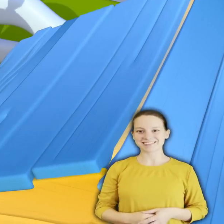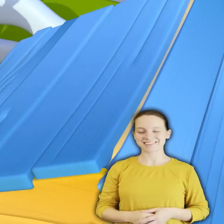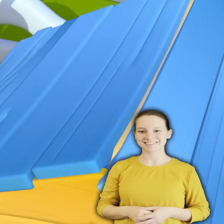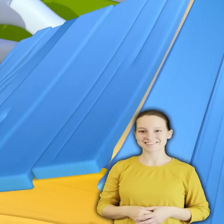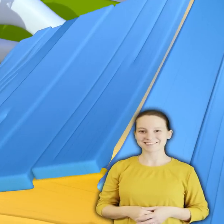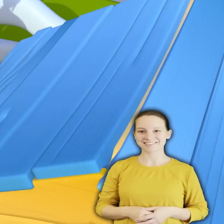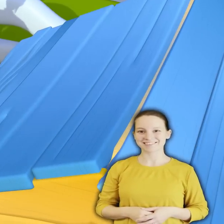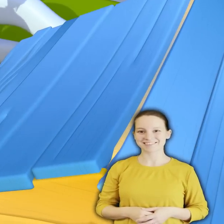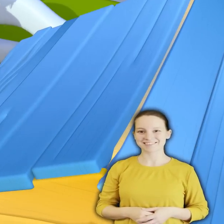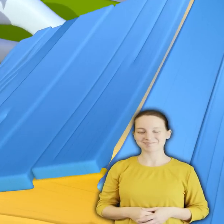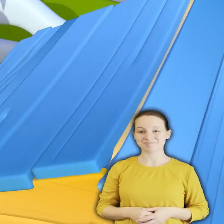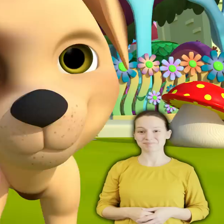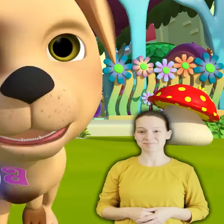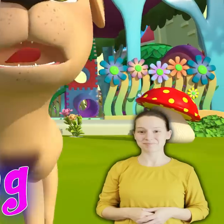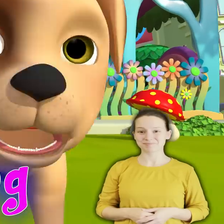yeah